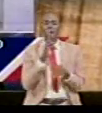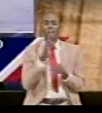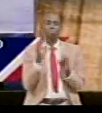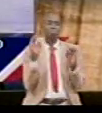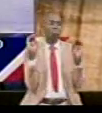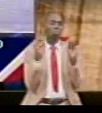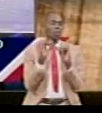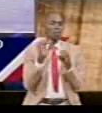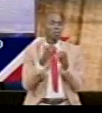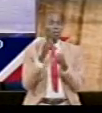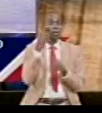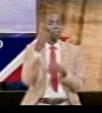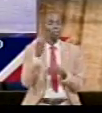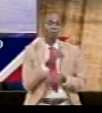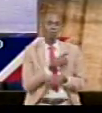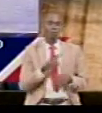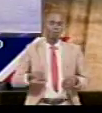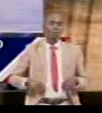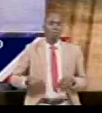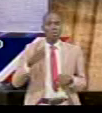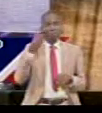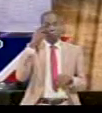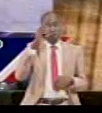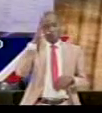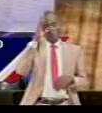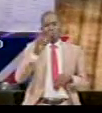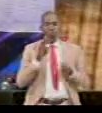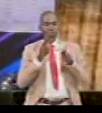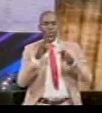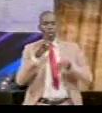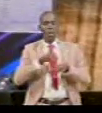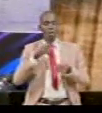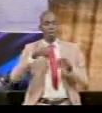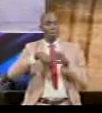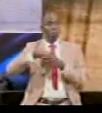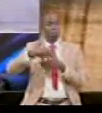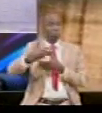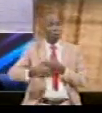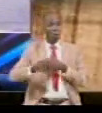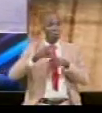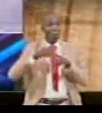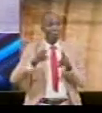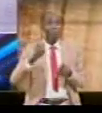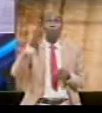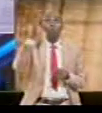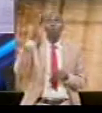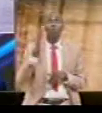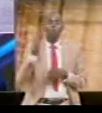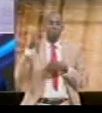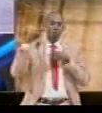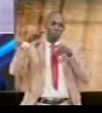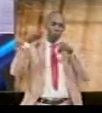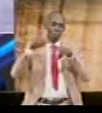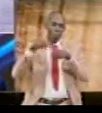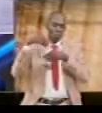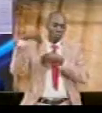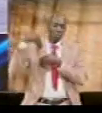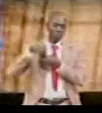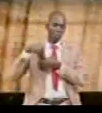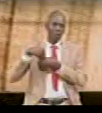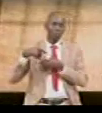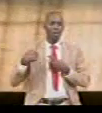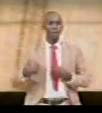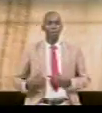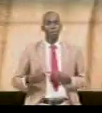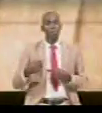For man looketh on the outward appearance, but God looketh on the heart.